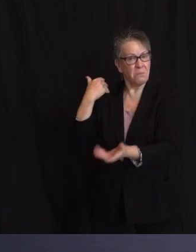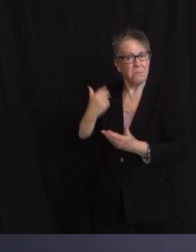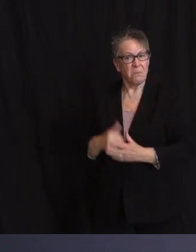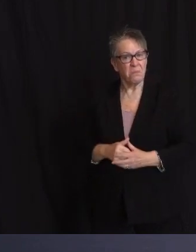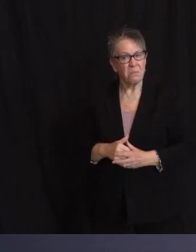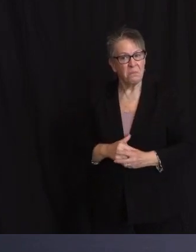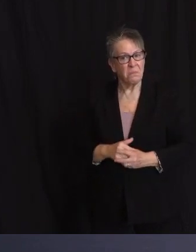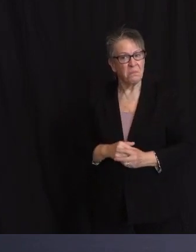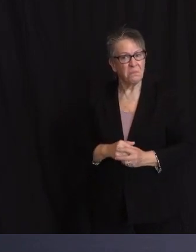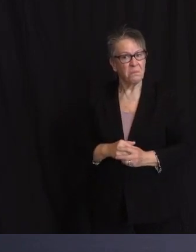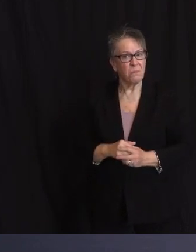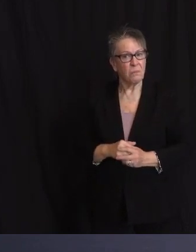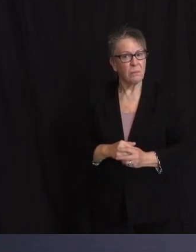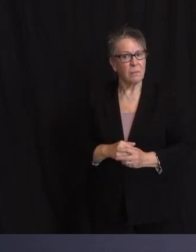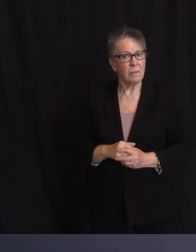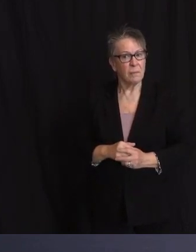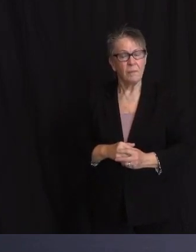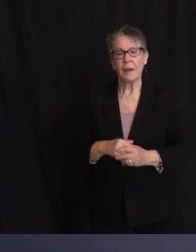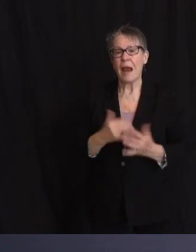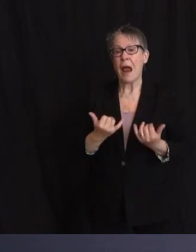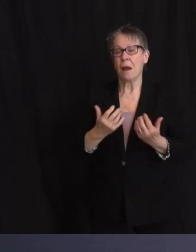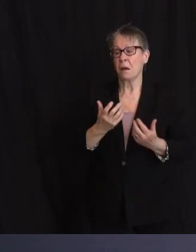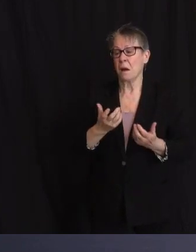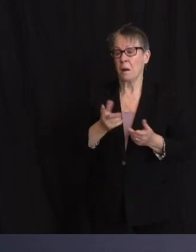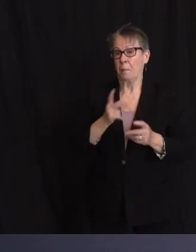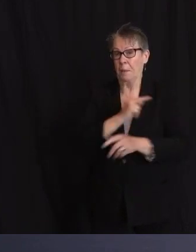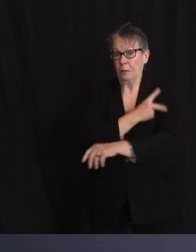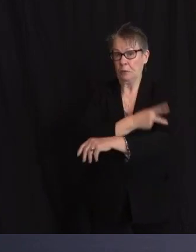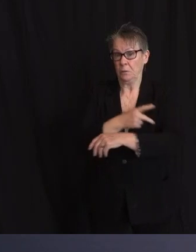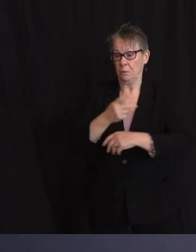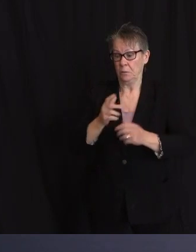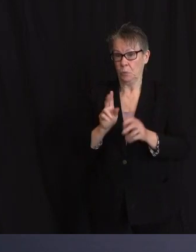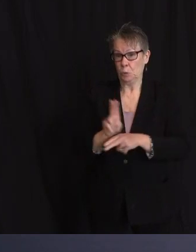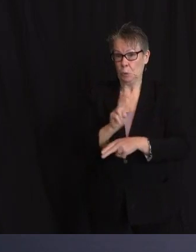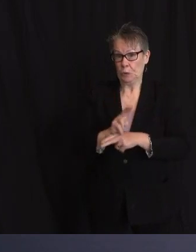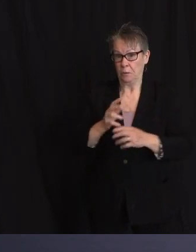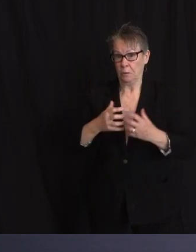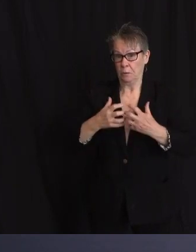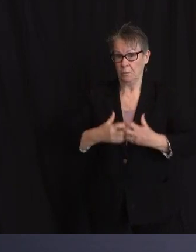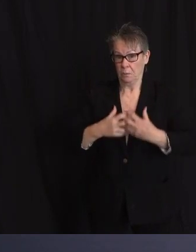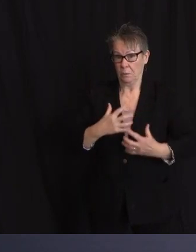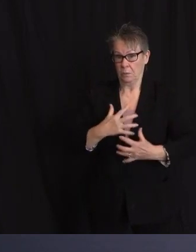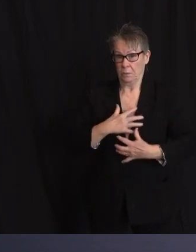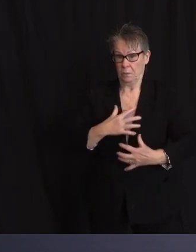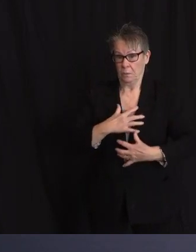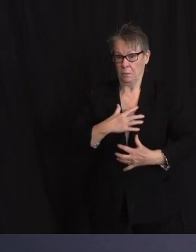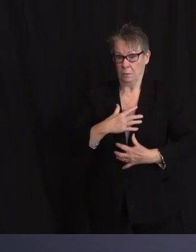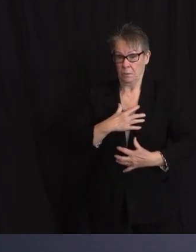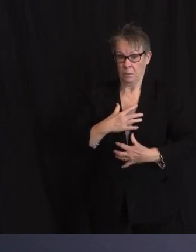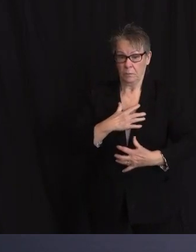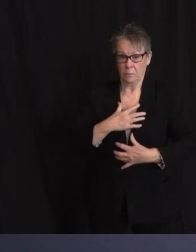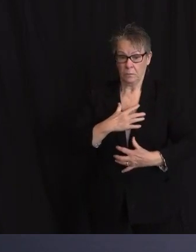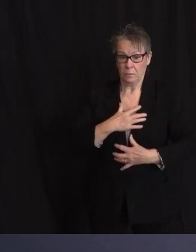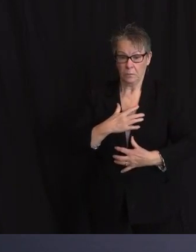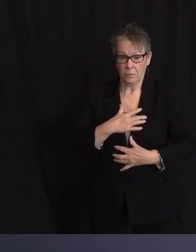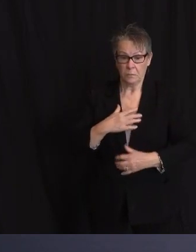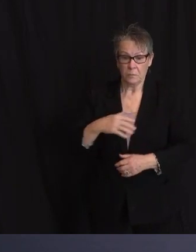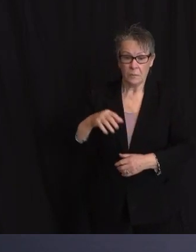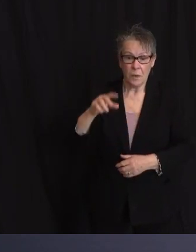82%. Again, you may recall we were as high as 97%. A total of